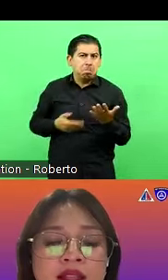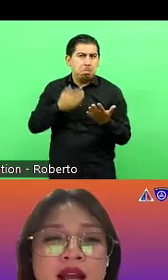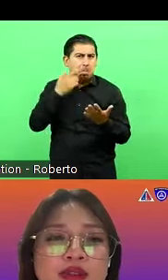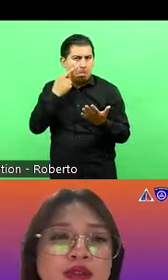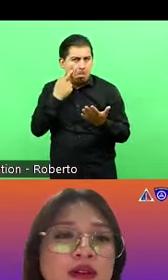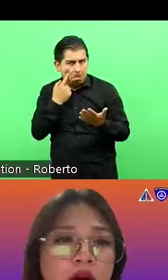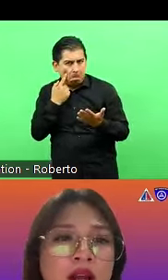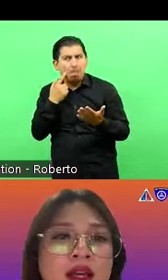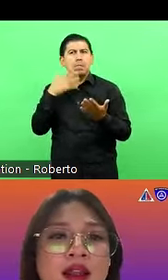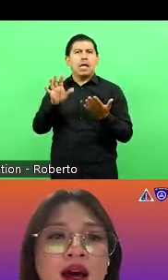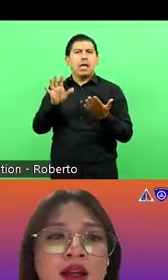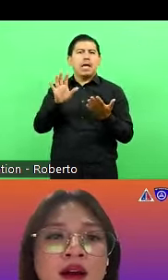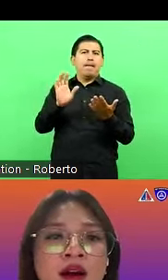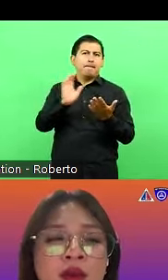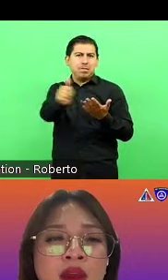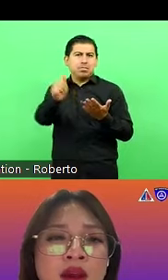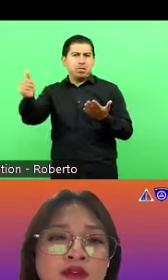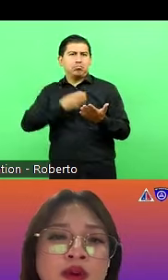the national law that